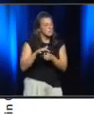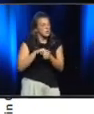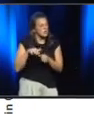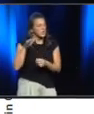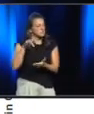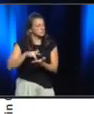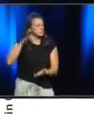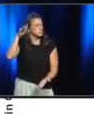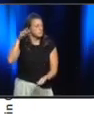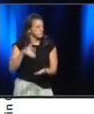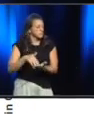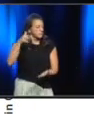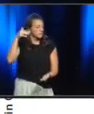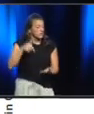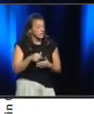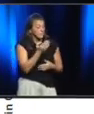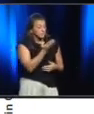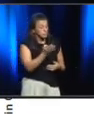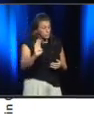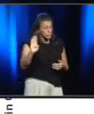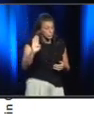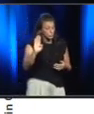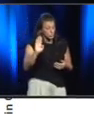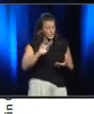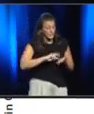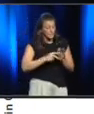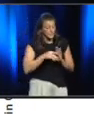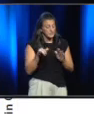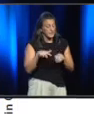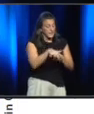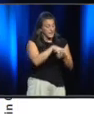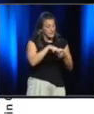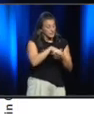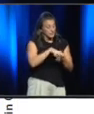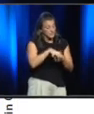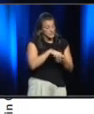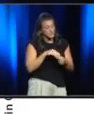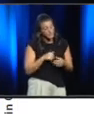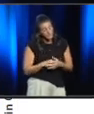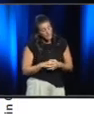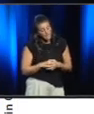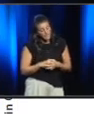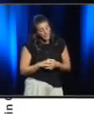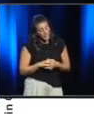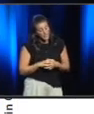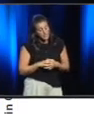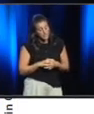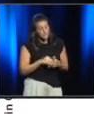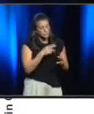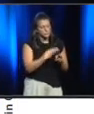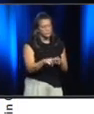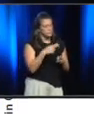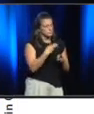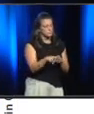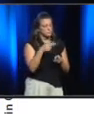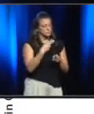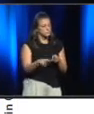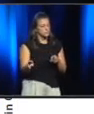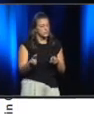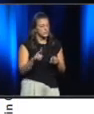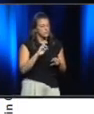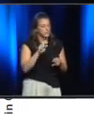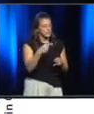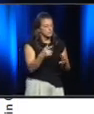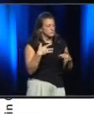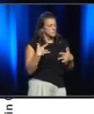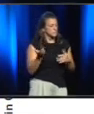blue area, it means that the cells in those areas had a very short residence time. The animals just swam through